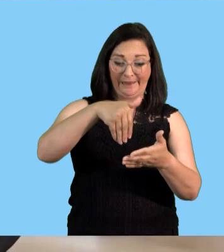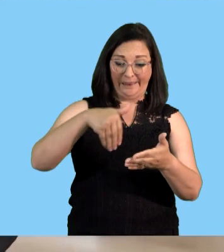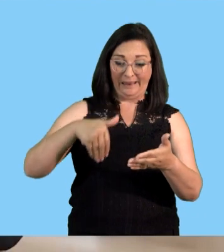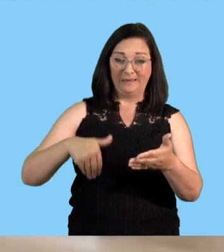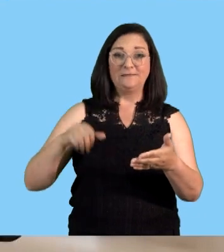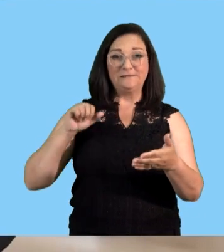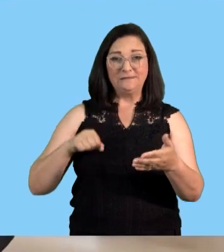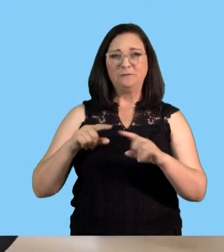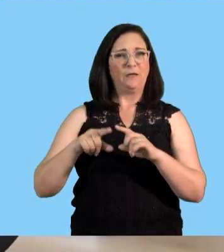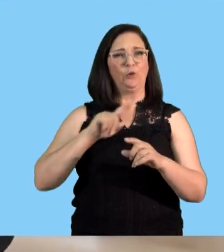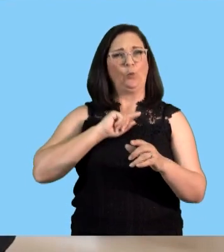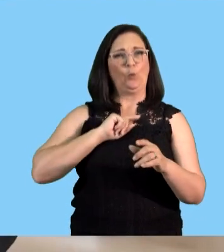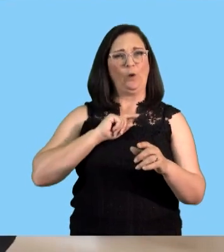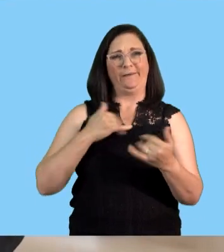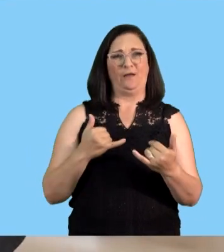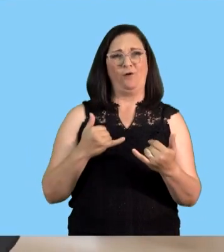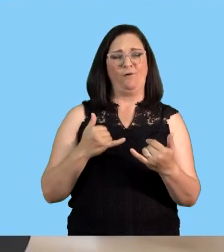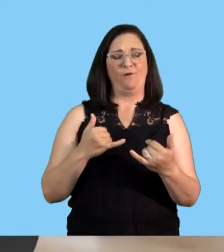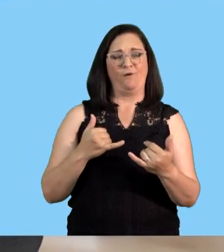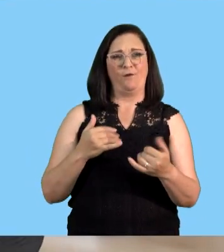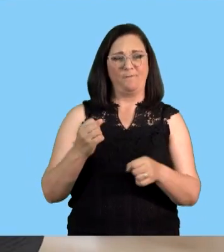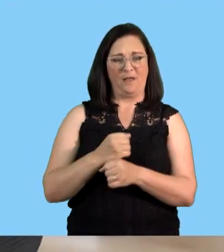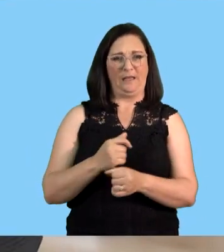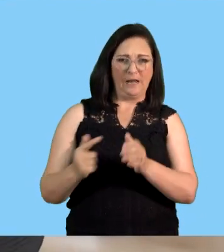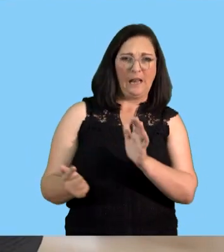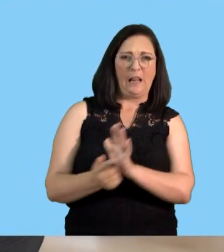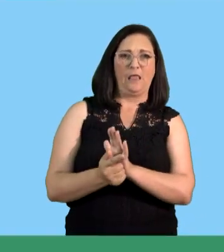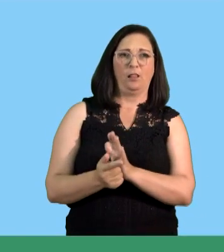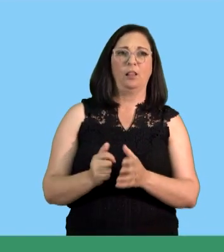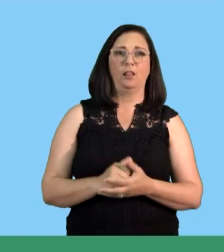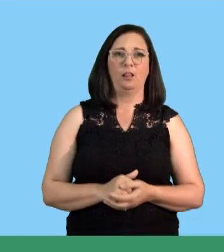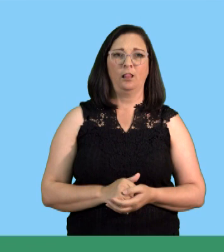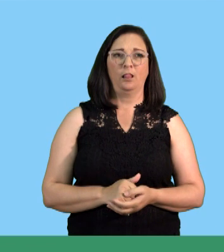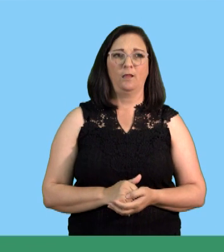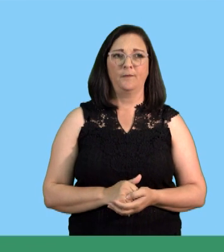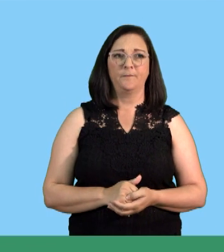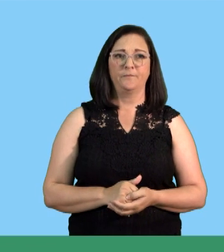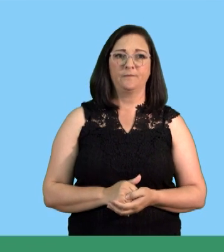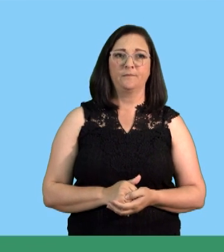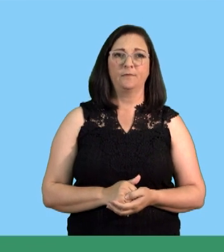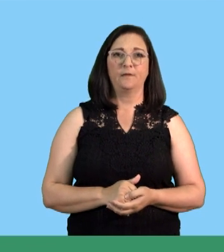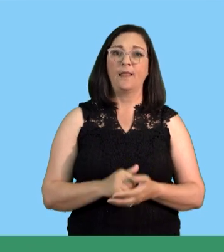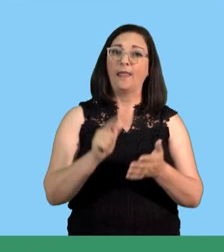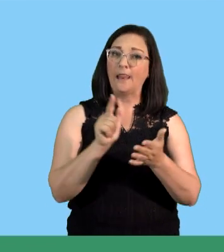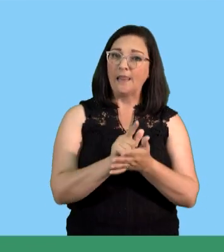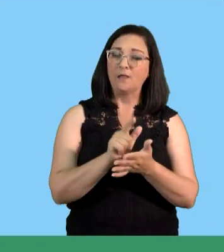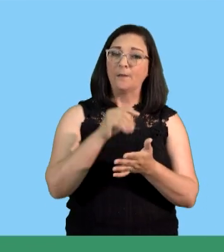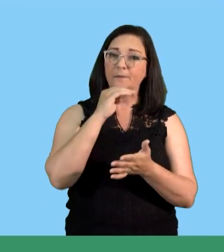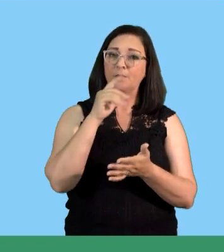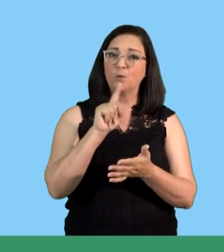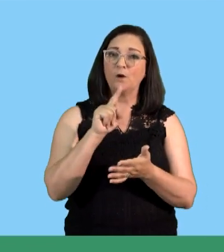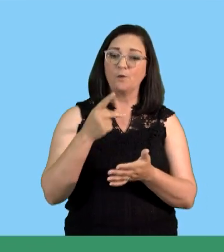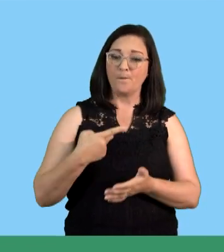are involved or are included in the contract, what makes it to be legal? So that is the heading here, the legal requirements.